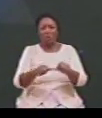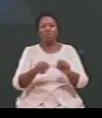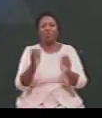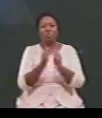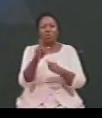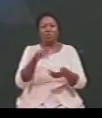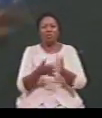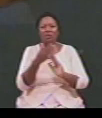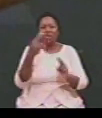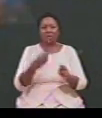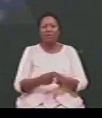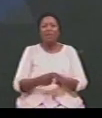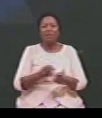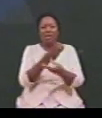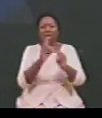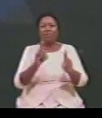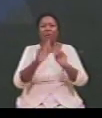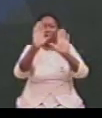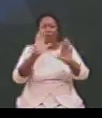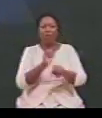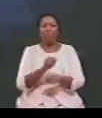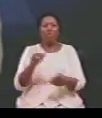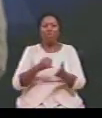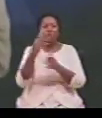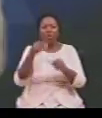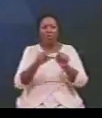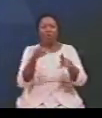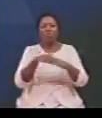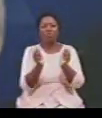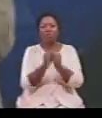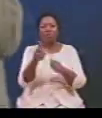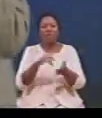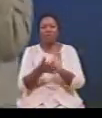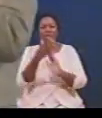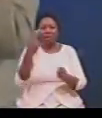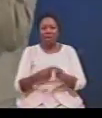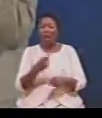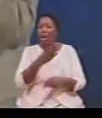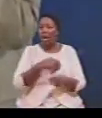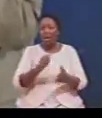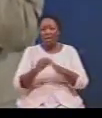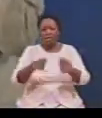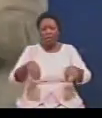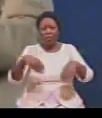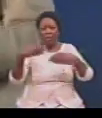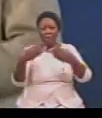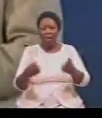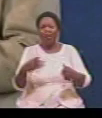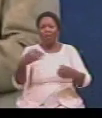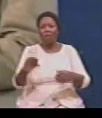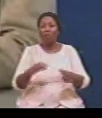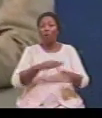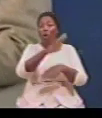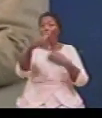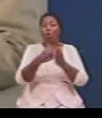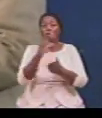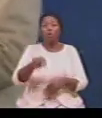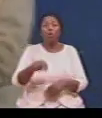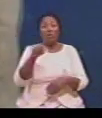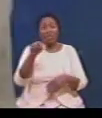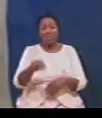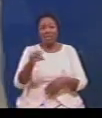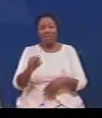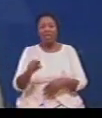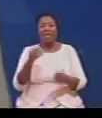with you. Deliverance, miracle, it will go forth with you. And the supply of all your